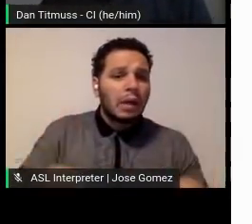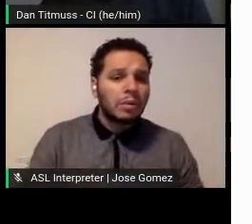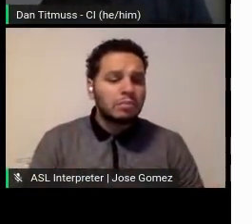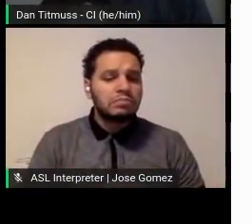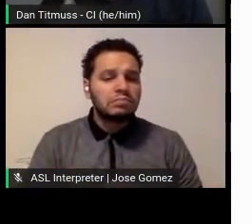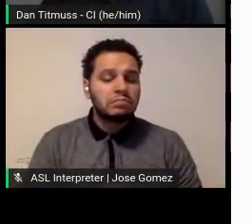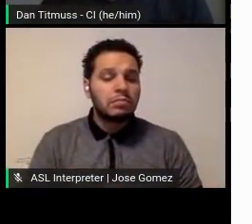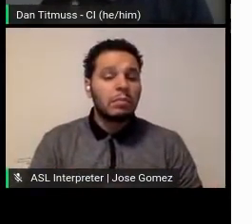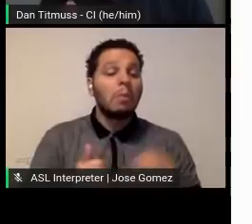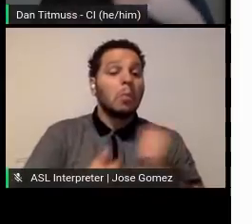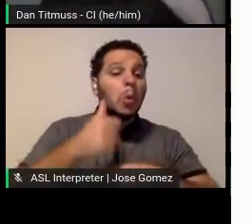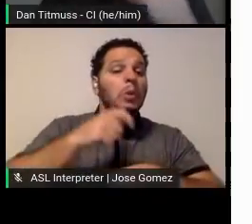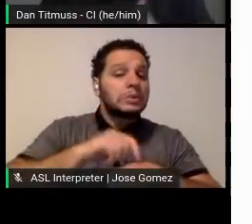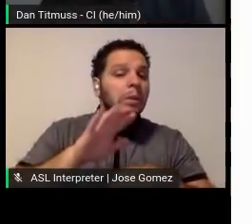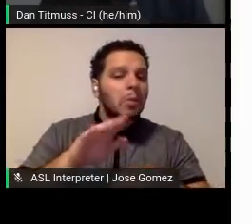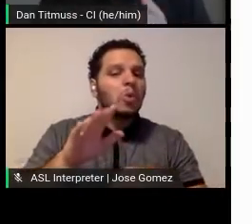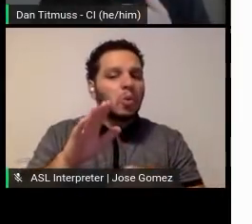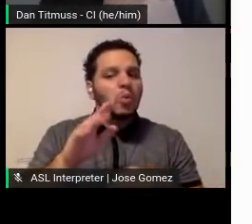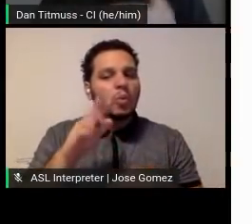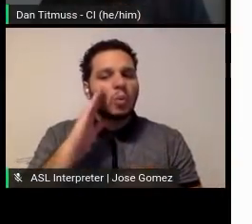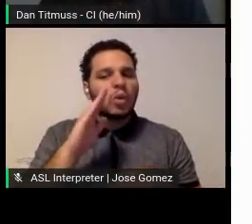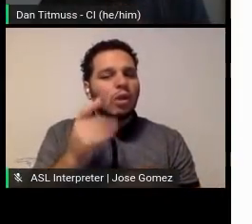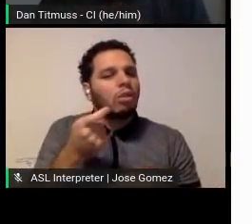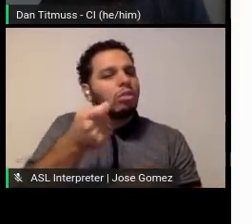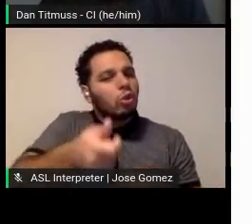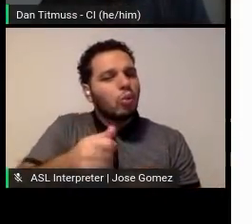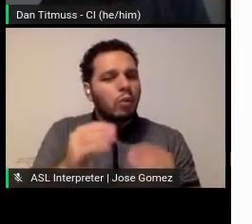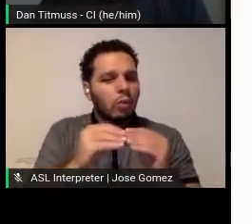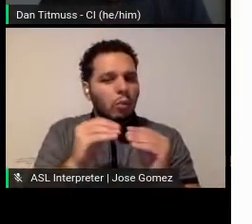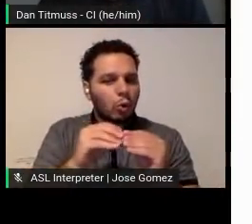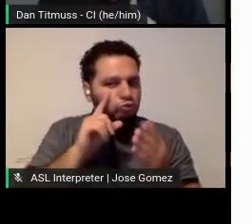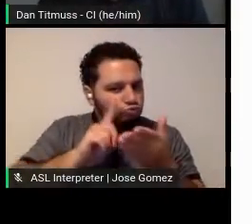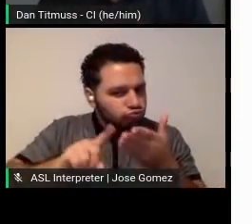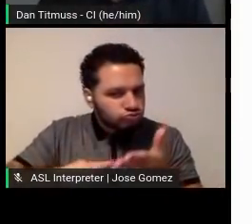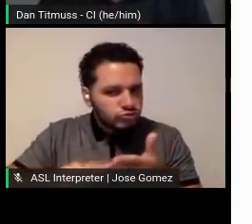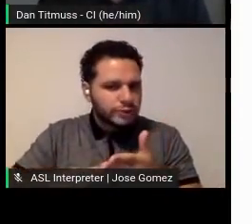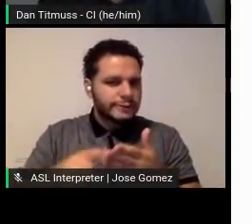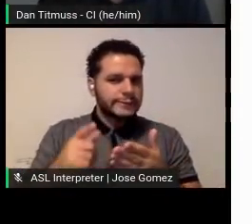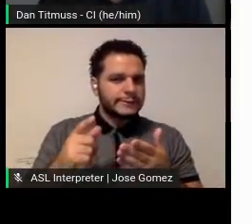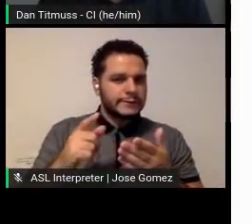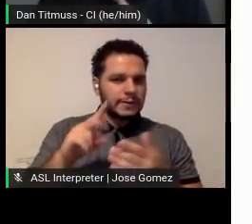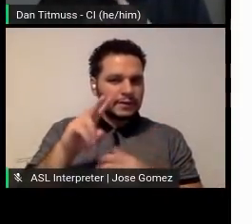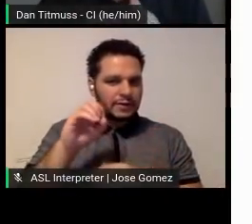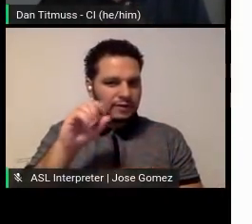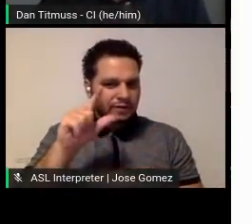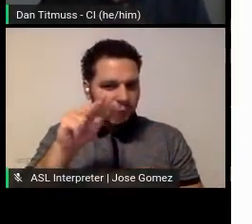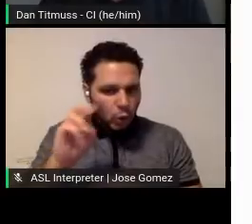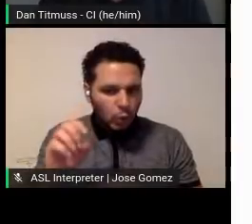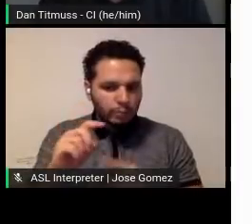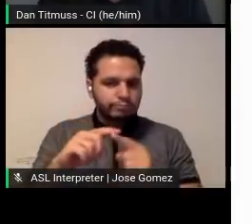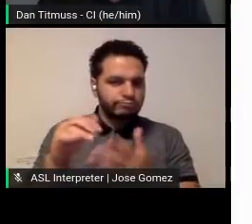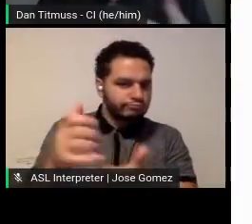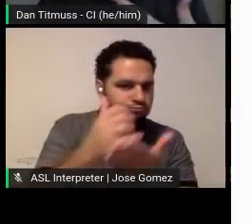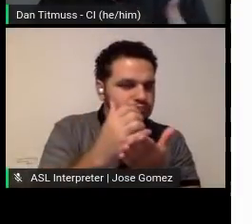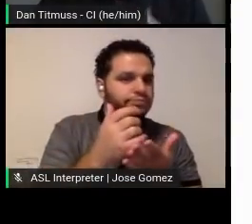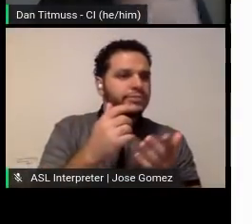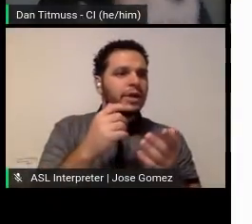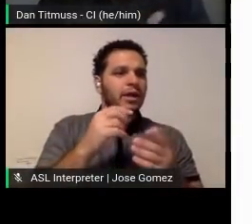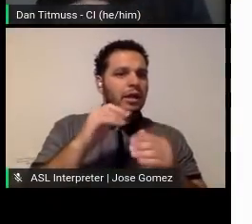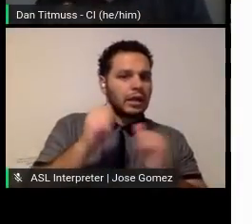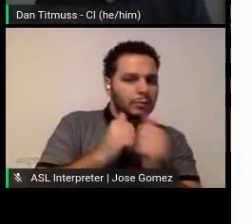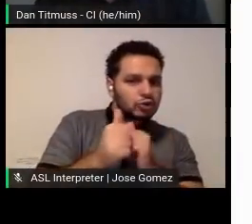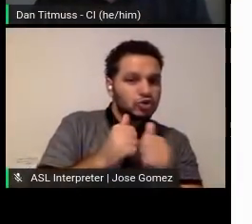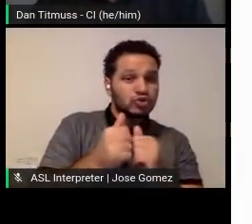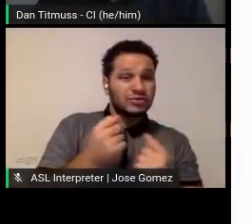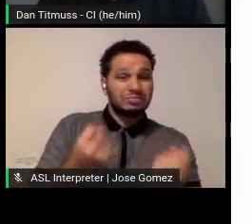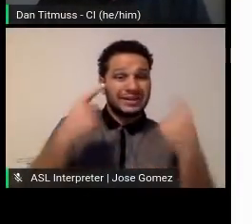time, you probably want to go do a little bit more research on volume and competition, just to make sure, you know, the time you spent